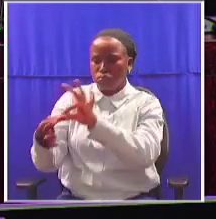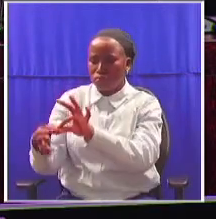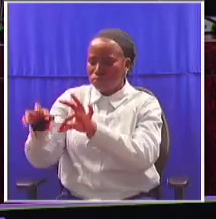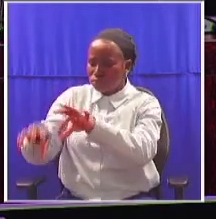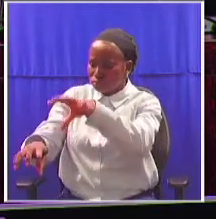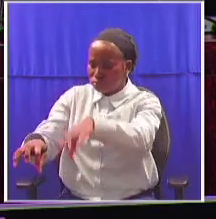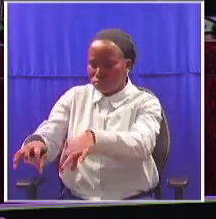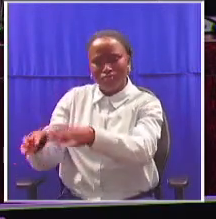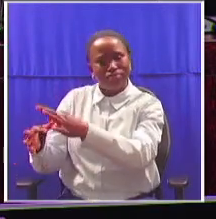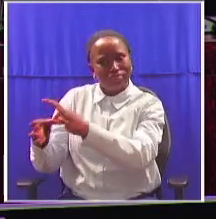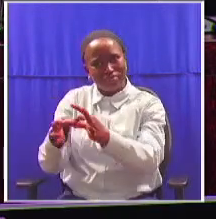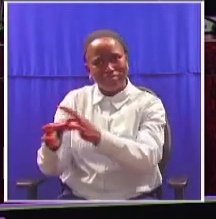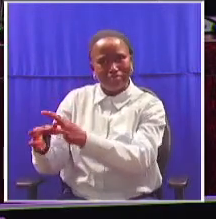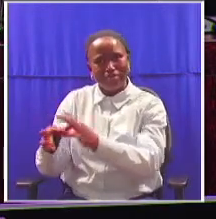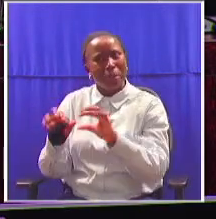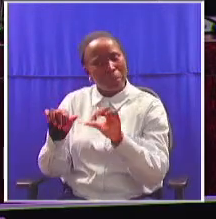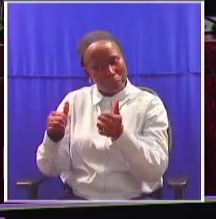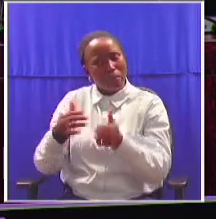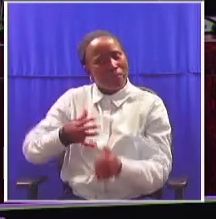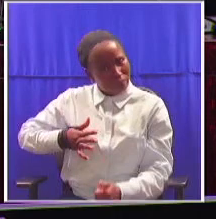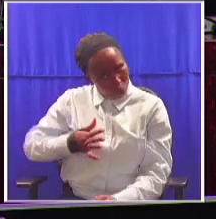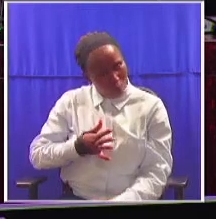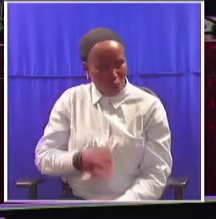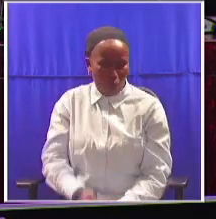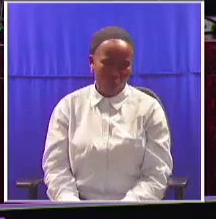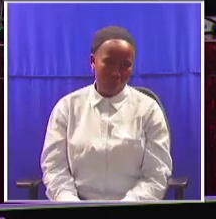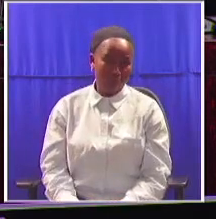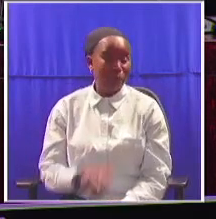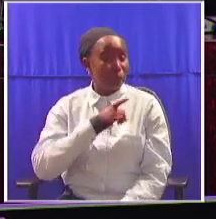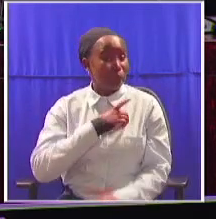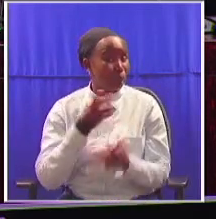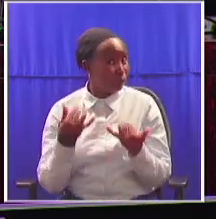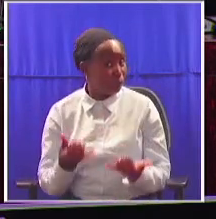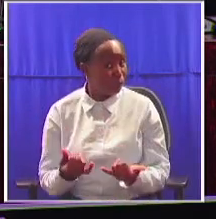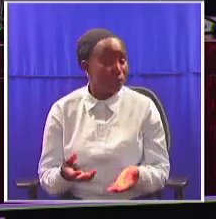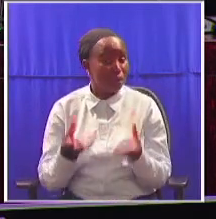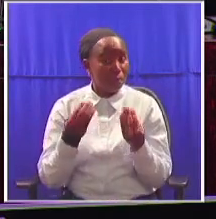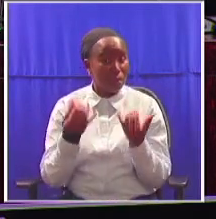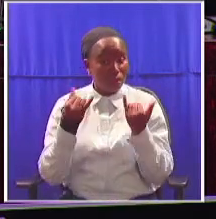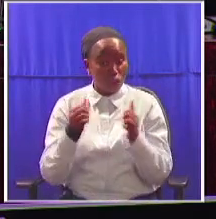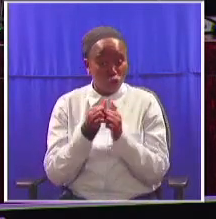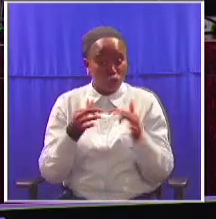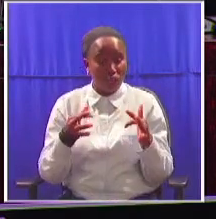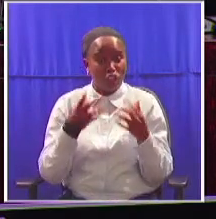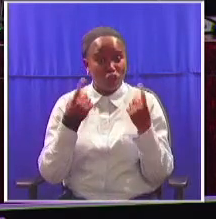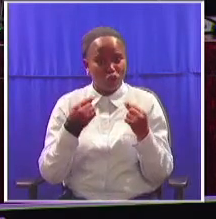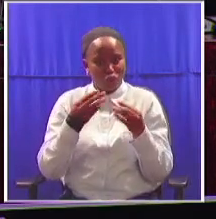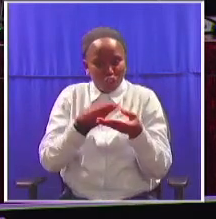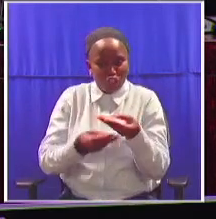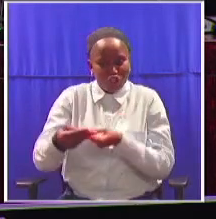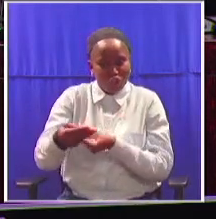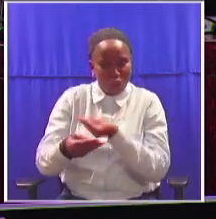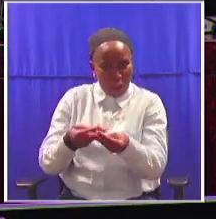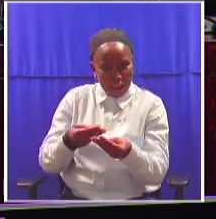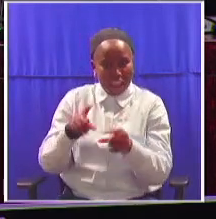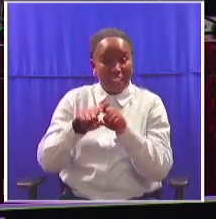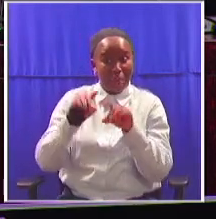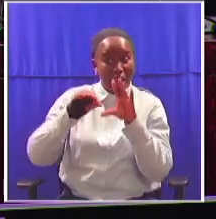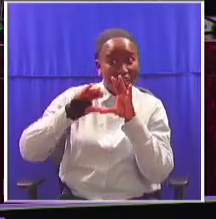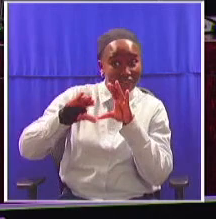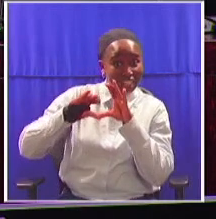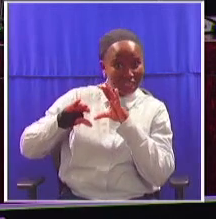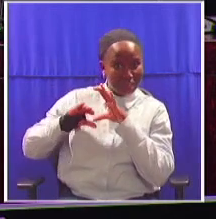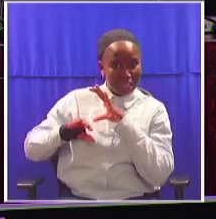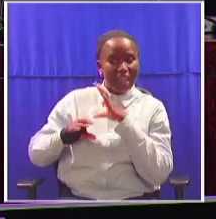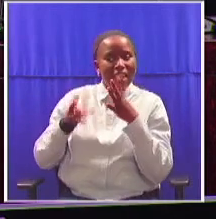globe. As we work to strengthen ties of trade and investment, we also seek to